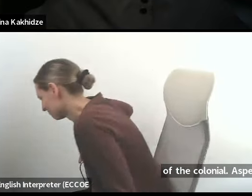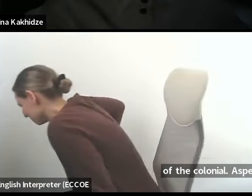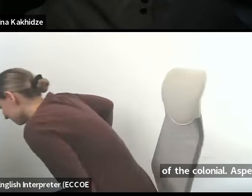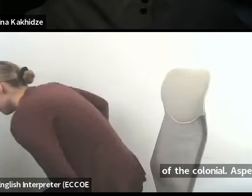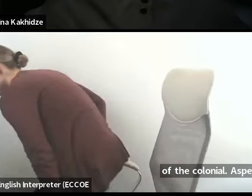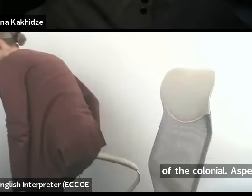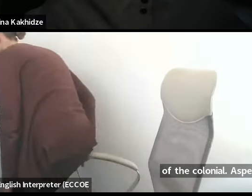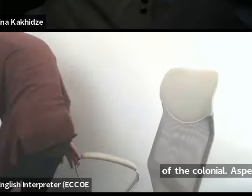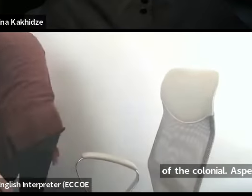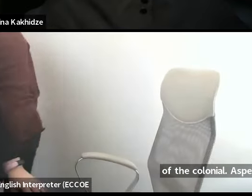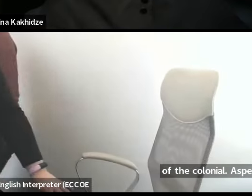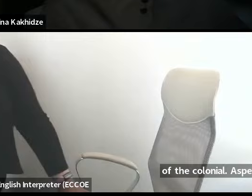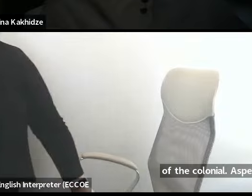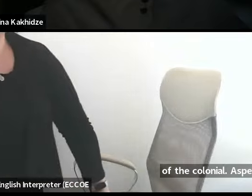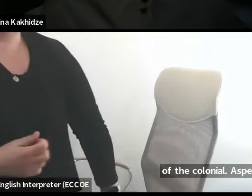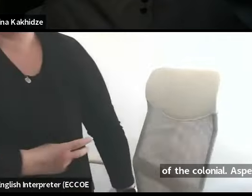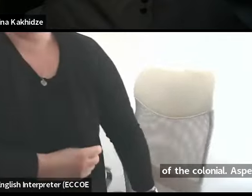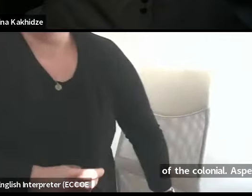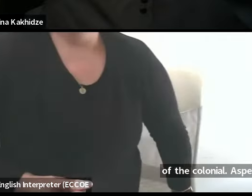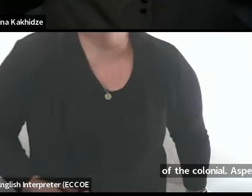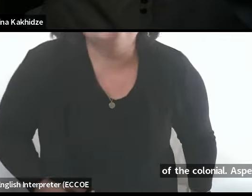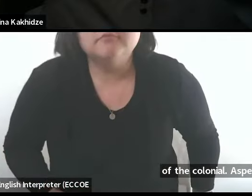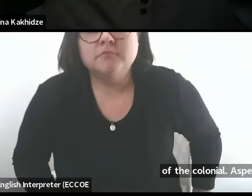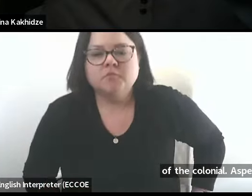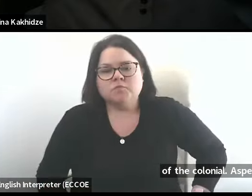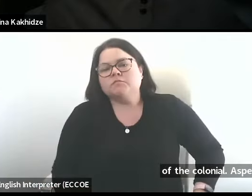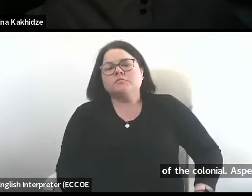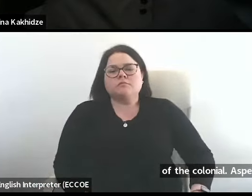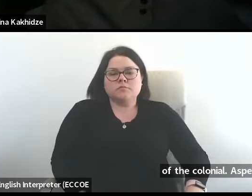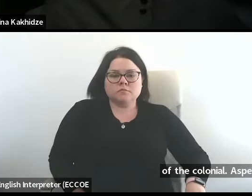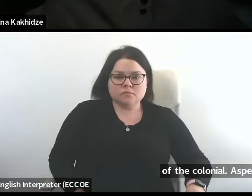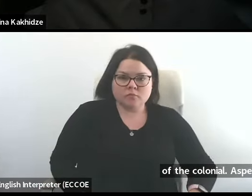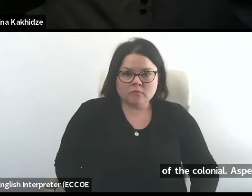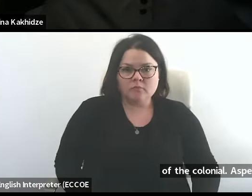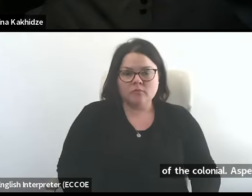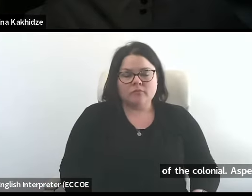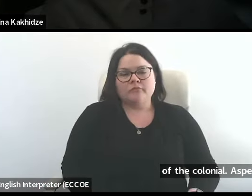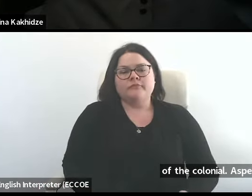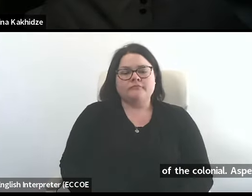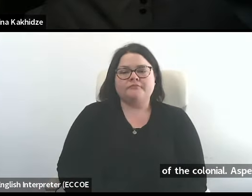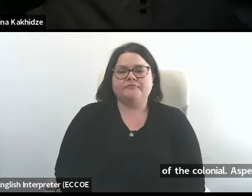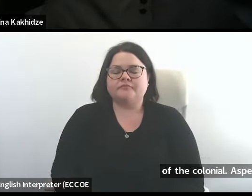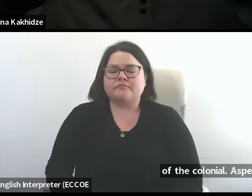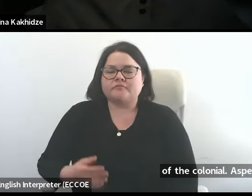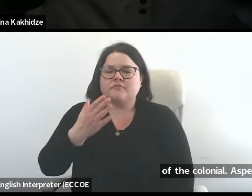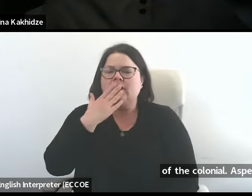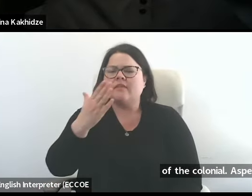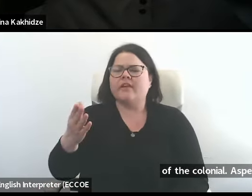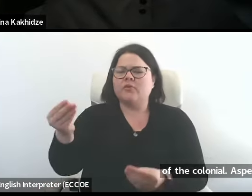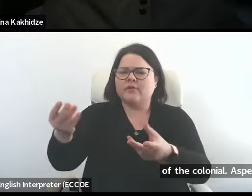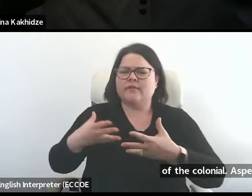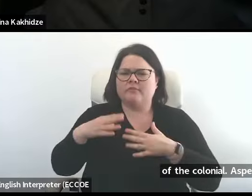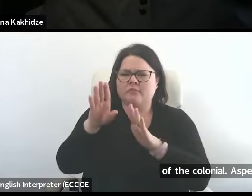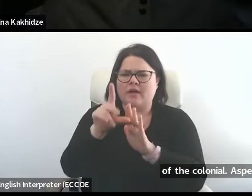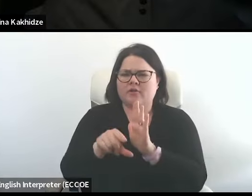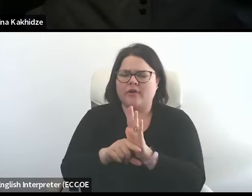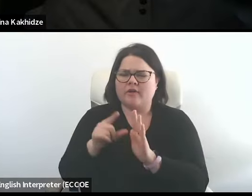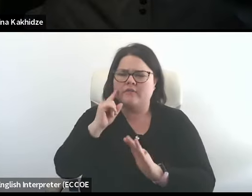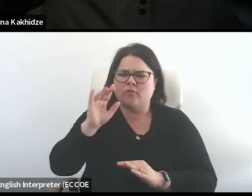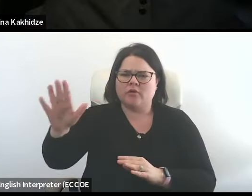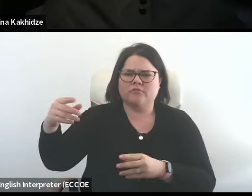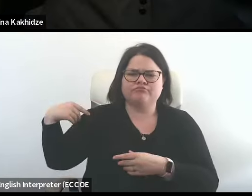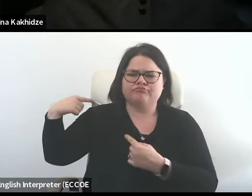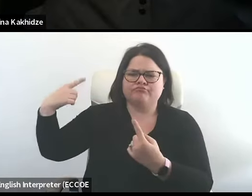Thank you, Monika. And I think for kind of providing some of that context, and I think some of the challenges